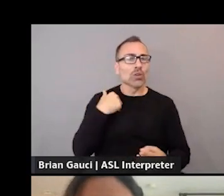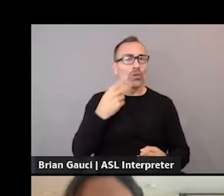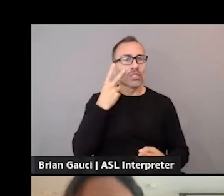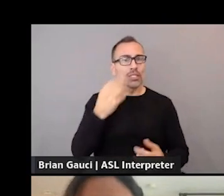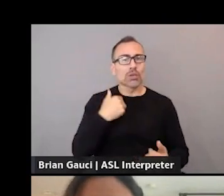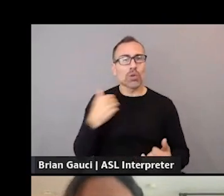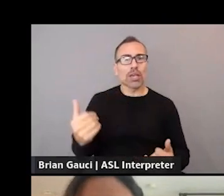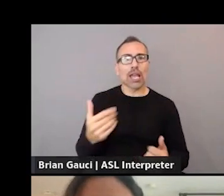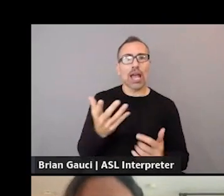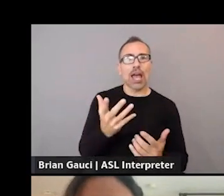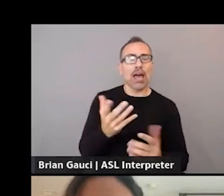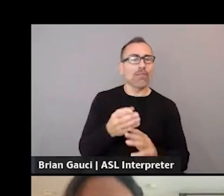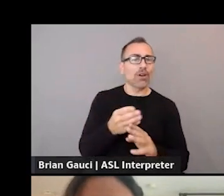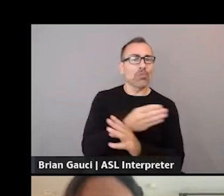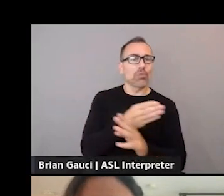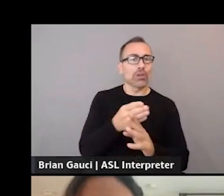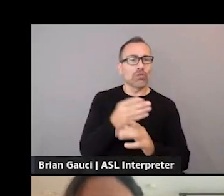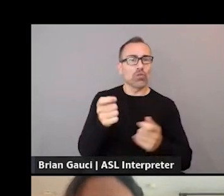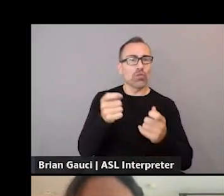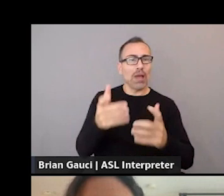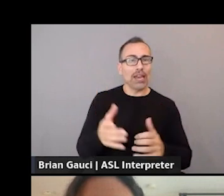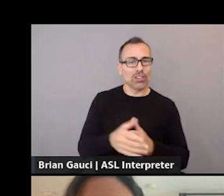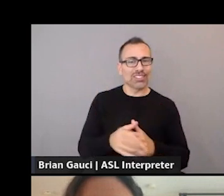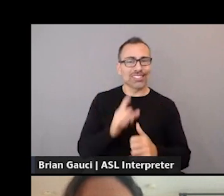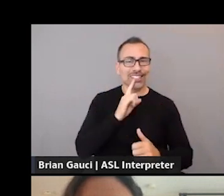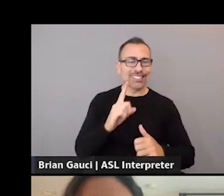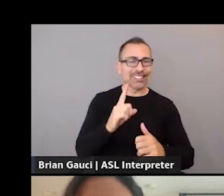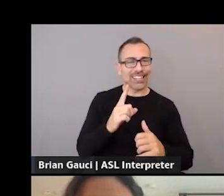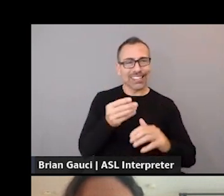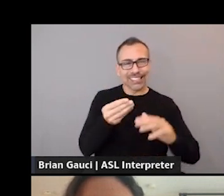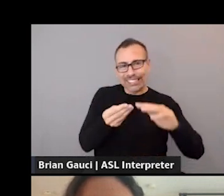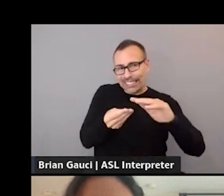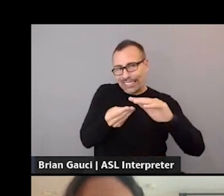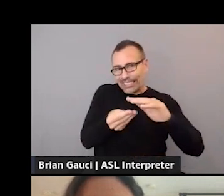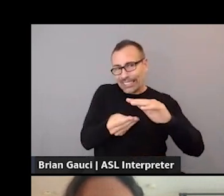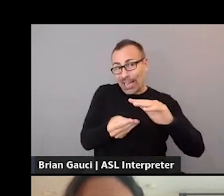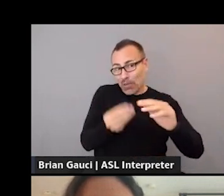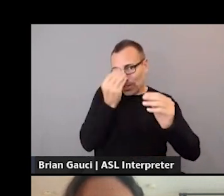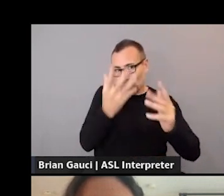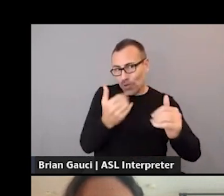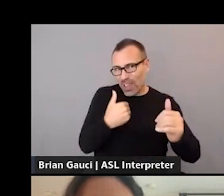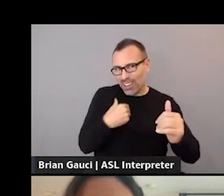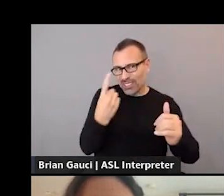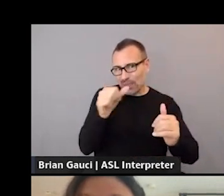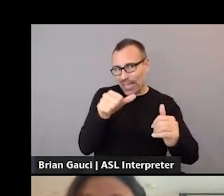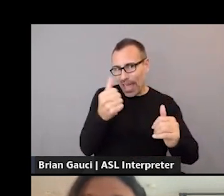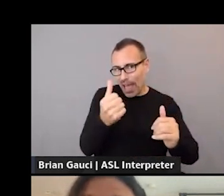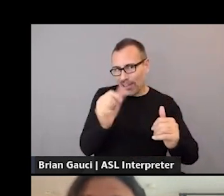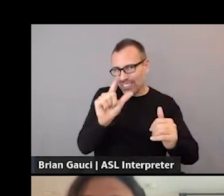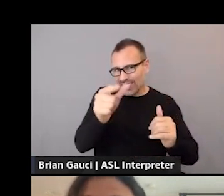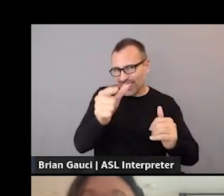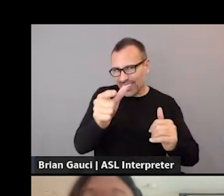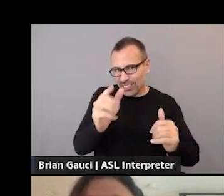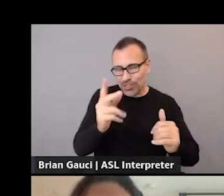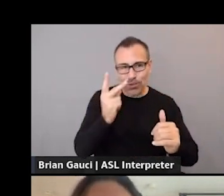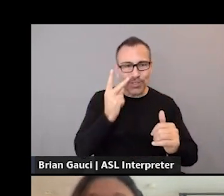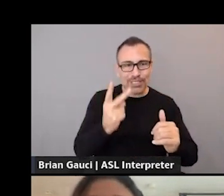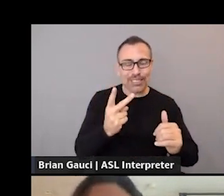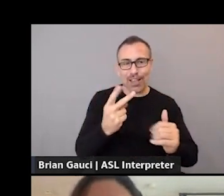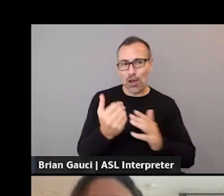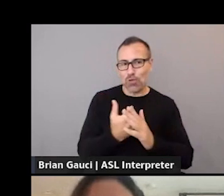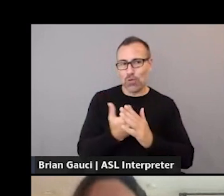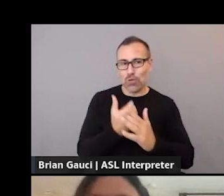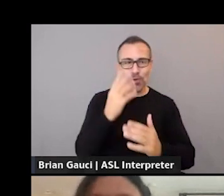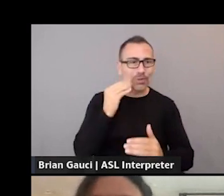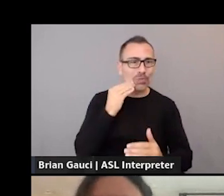sort of teasing a little bit, there is something else coming. There is kind of a new experience for Quicksight that we